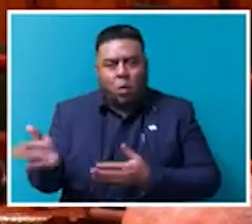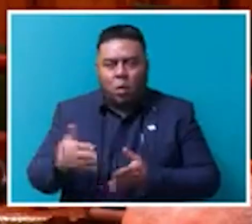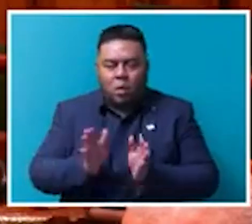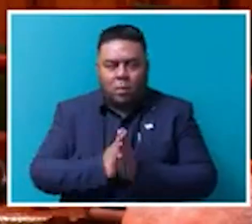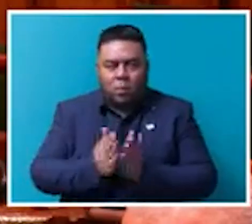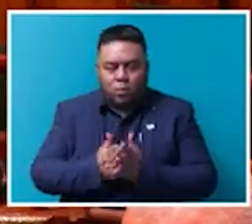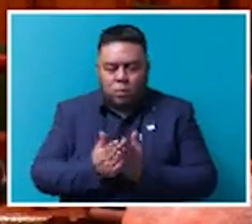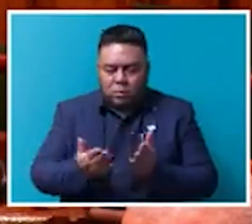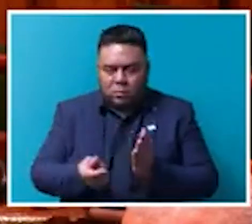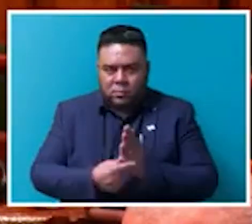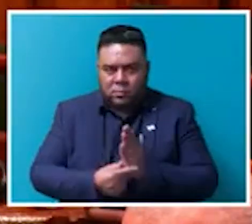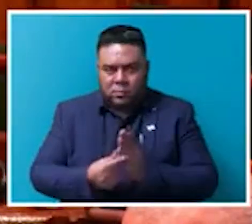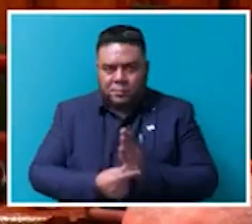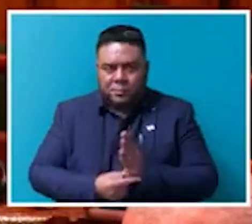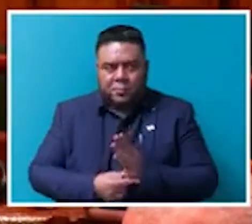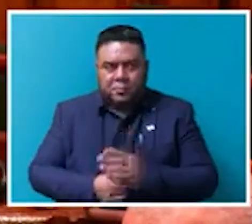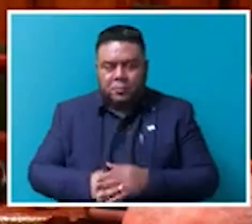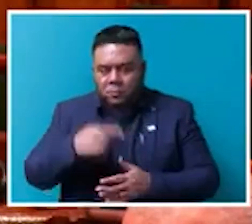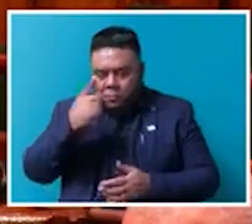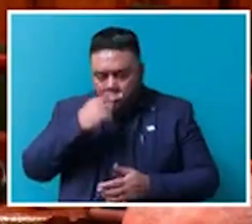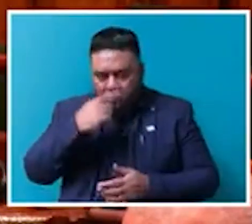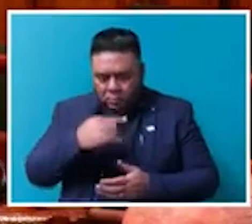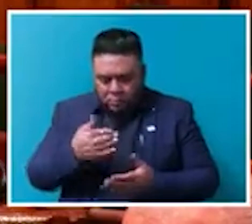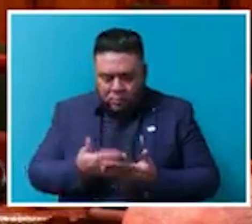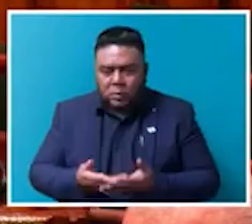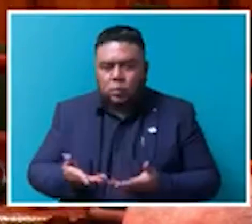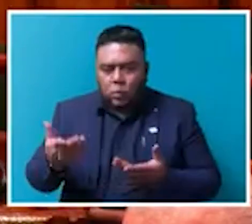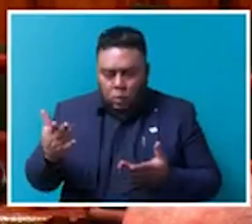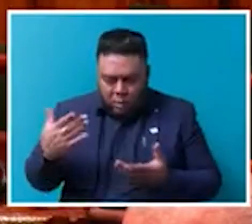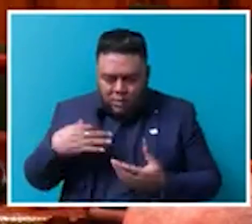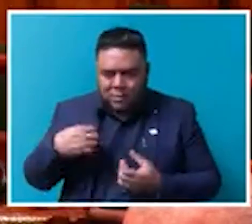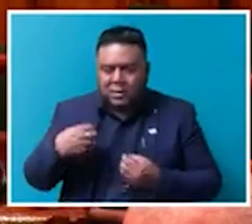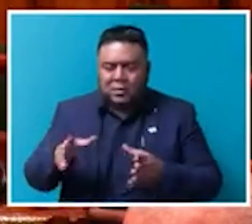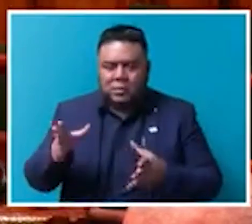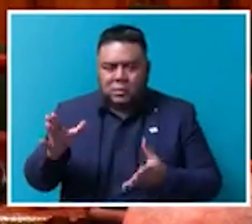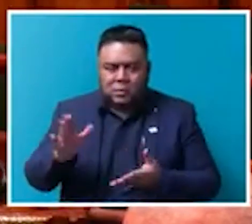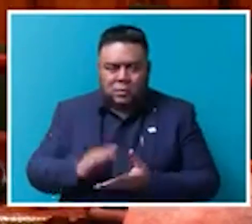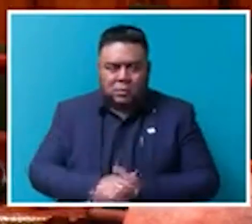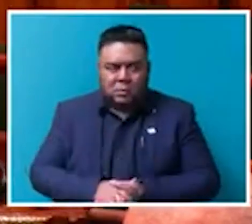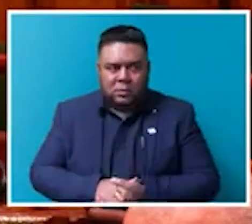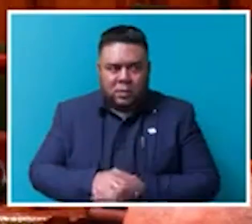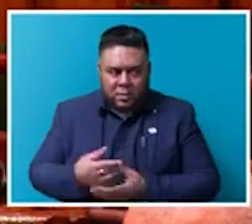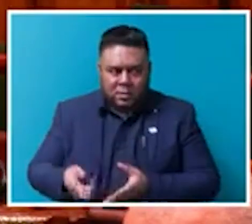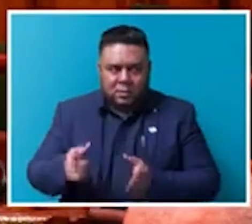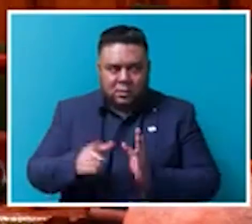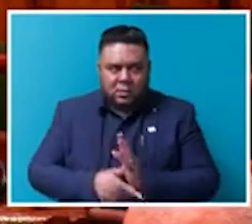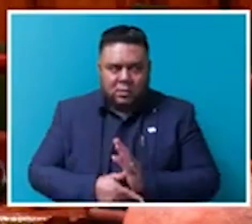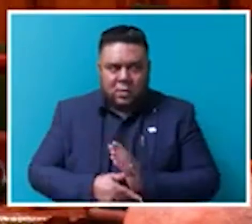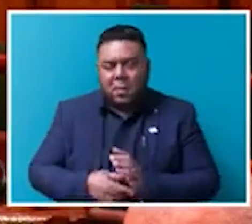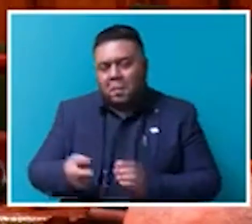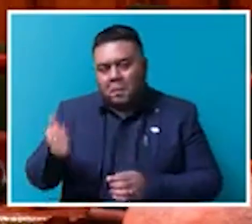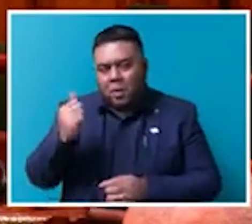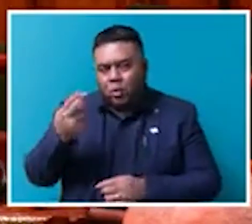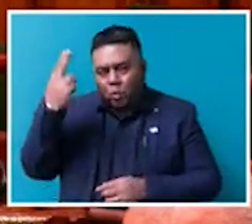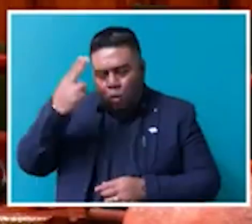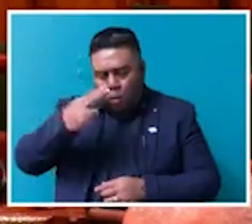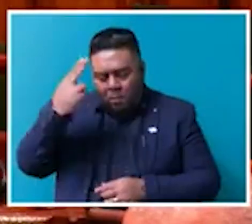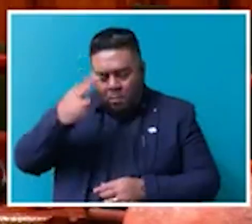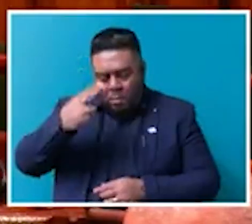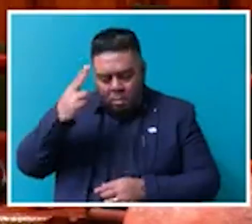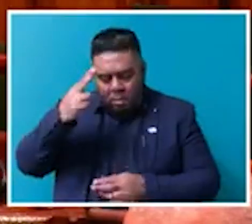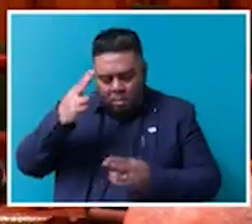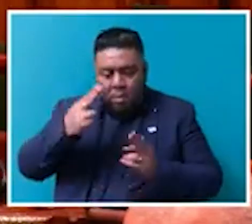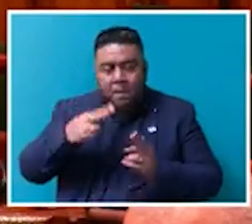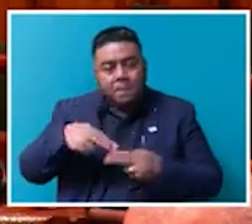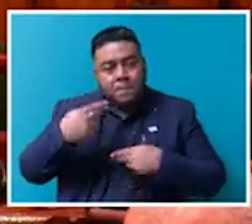backlog, including those that are lodging in at this time, and we should be back to normal processing, and